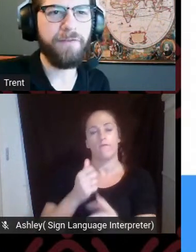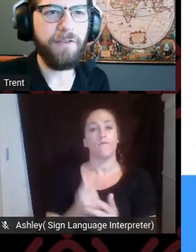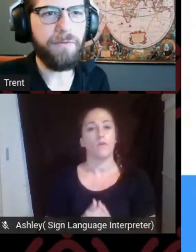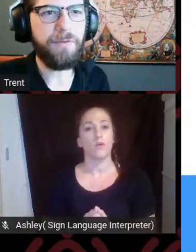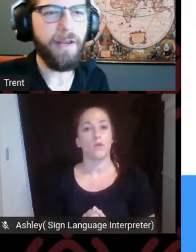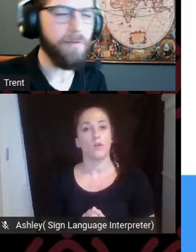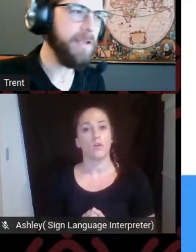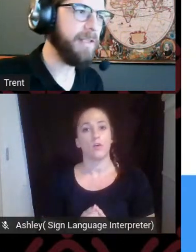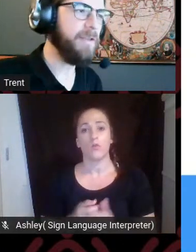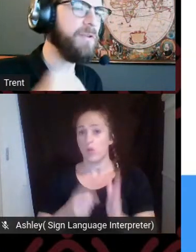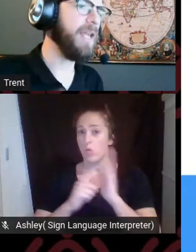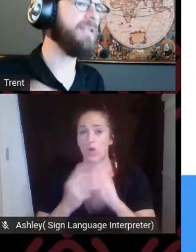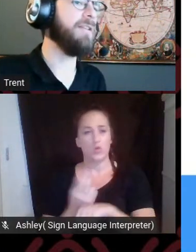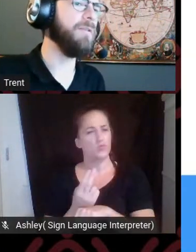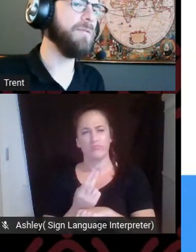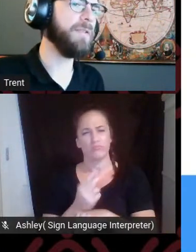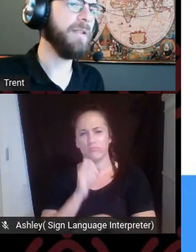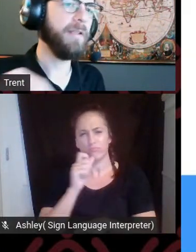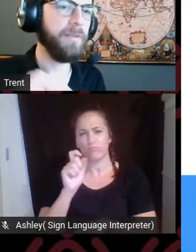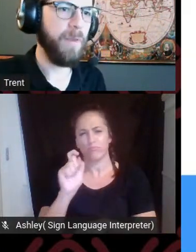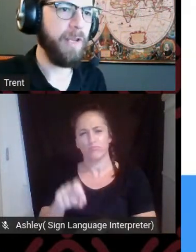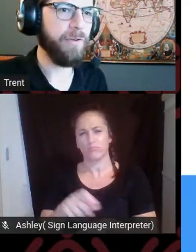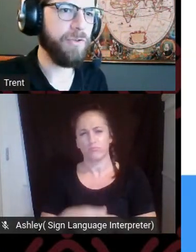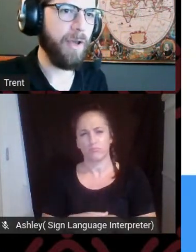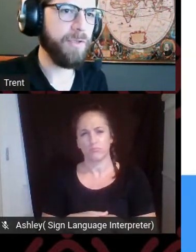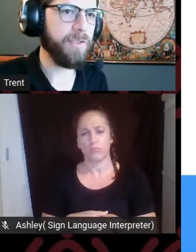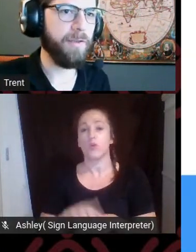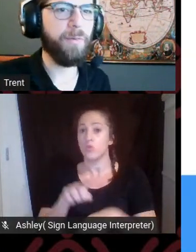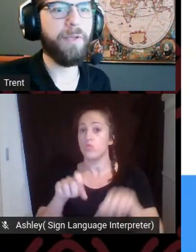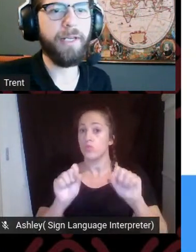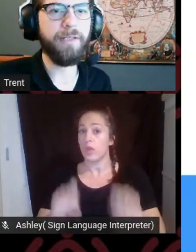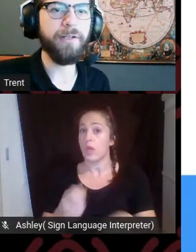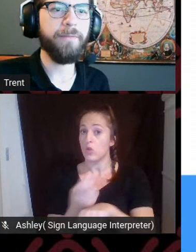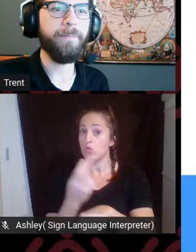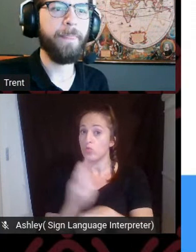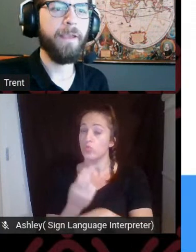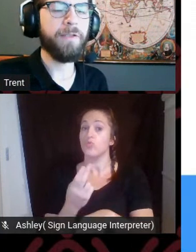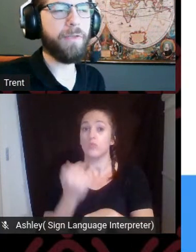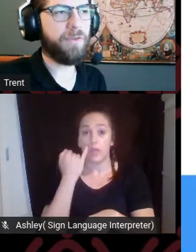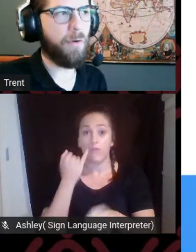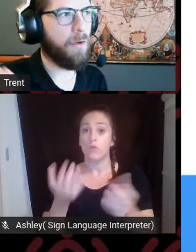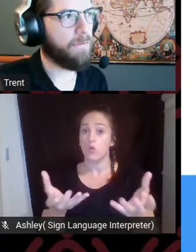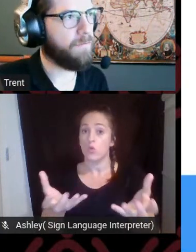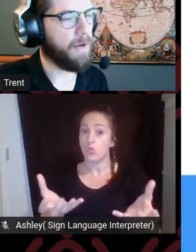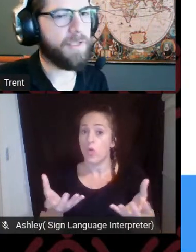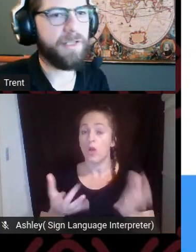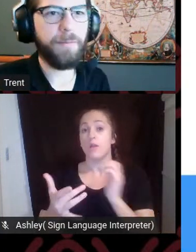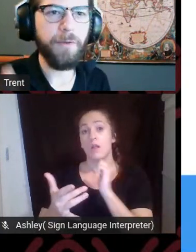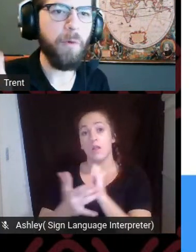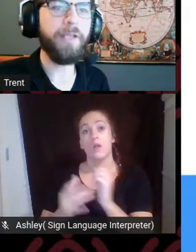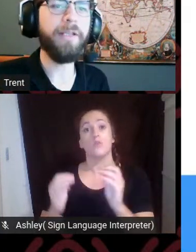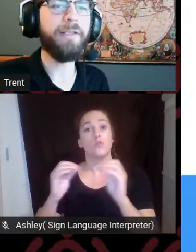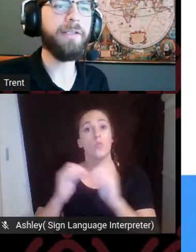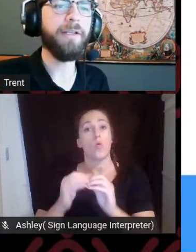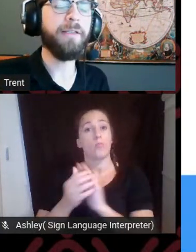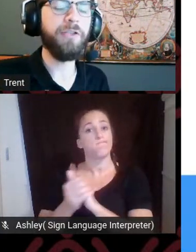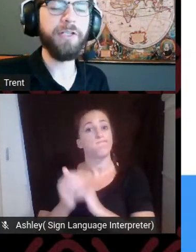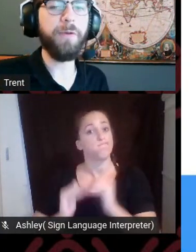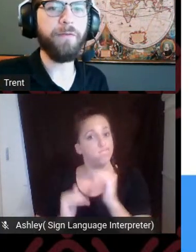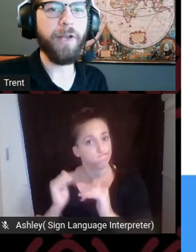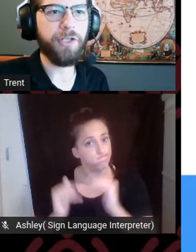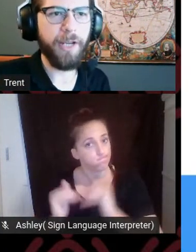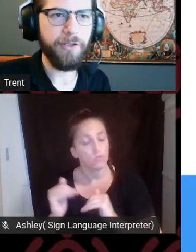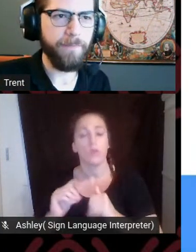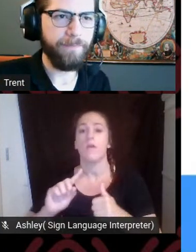you have to use. They are things that you get to use to make your job just a little bit easier. So let's start off very simply. What is